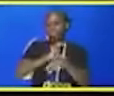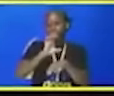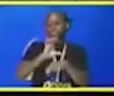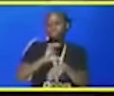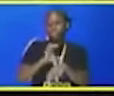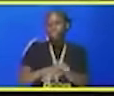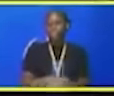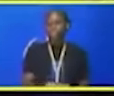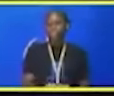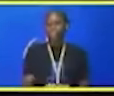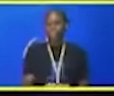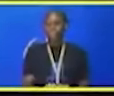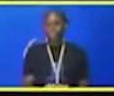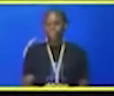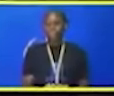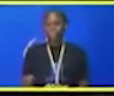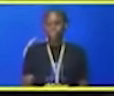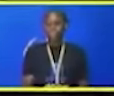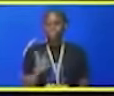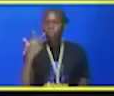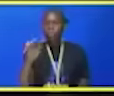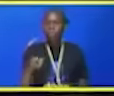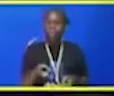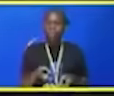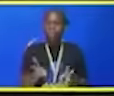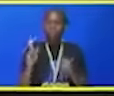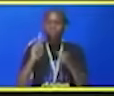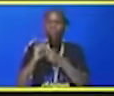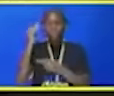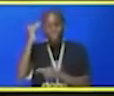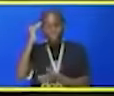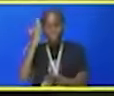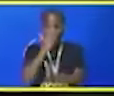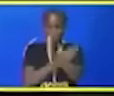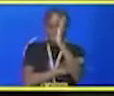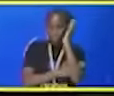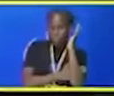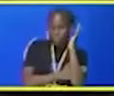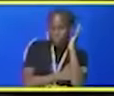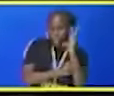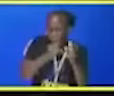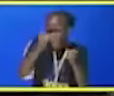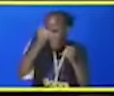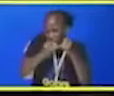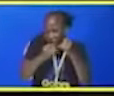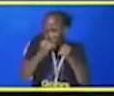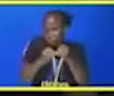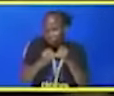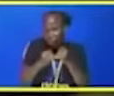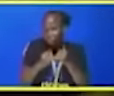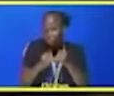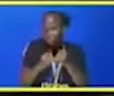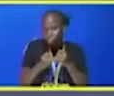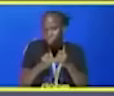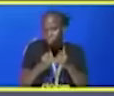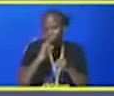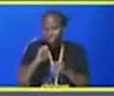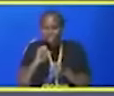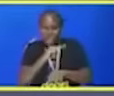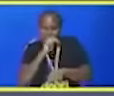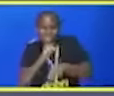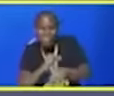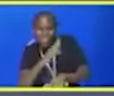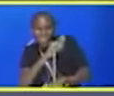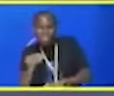So the three dimensions to knowing God. Number one, his nature and character that